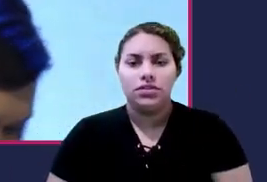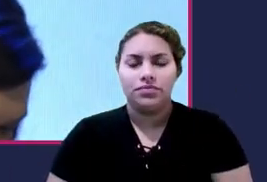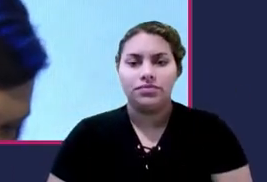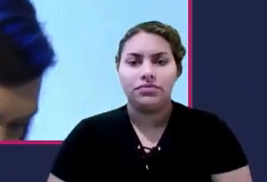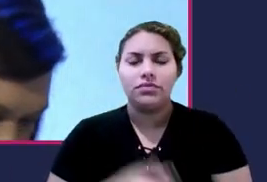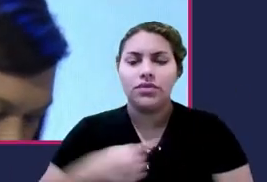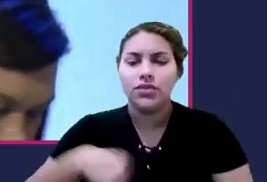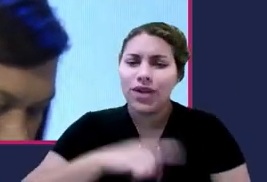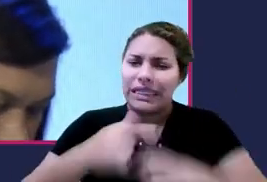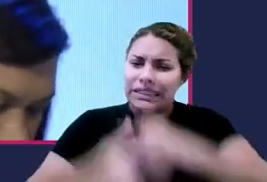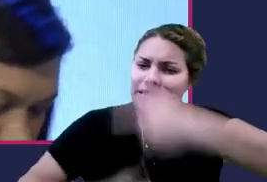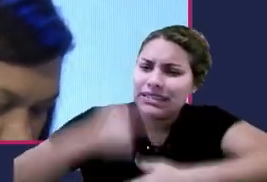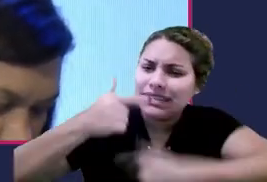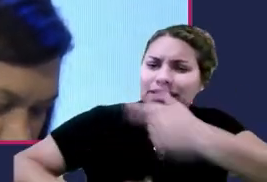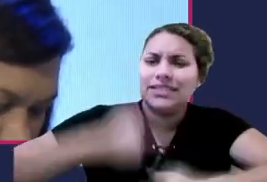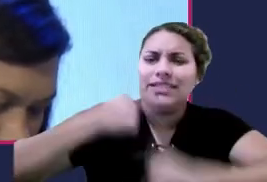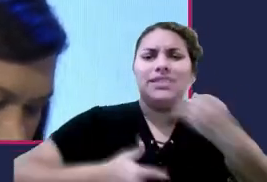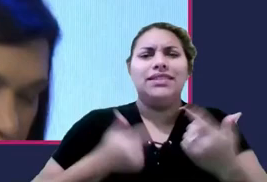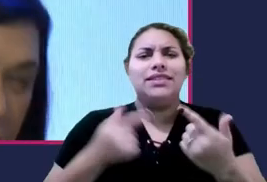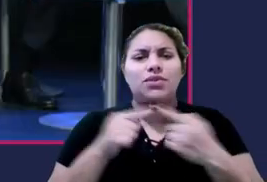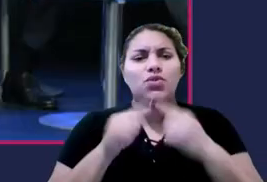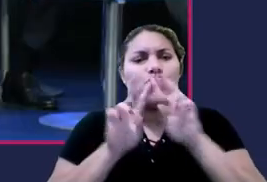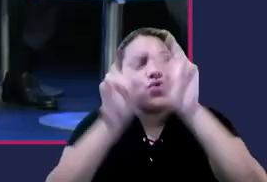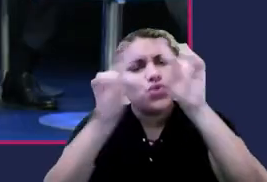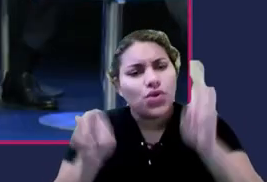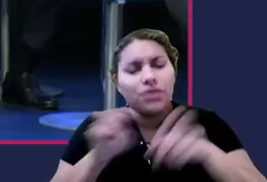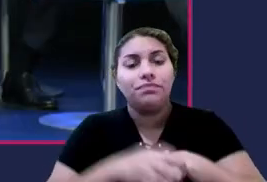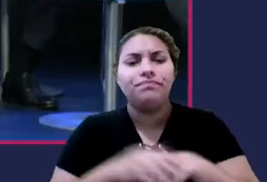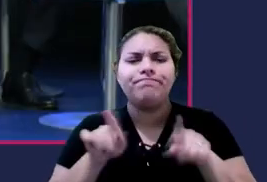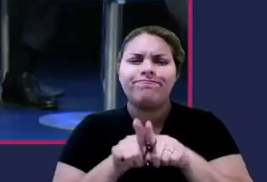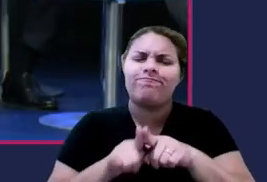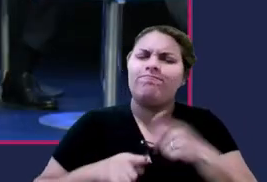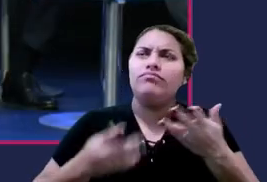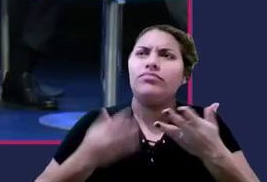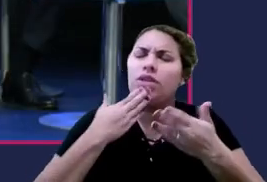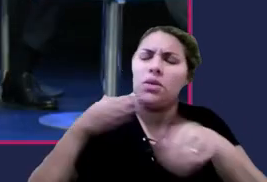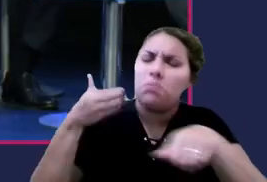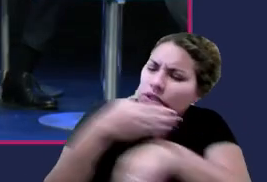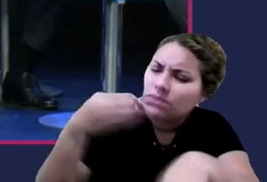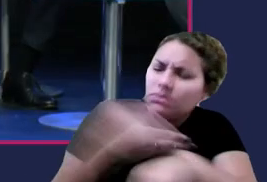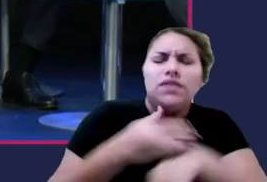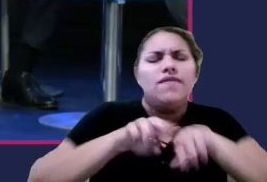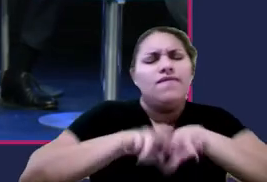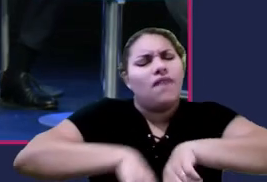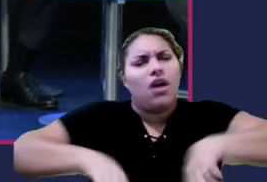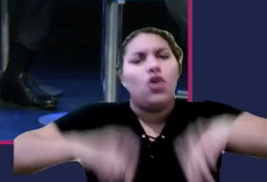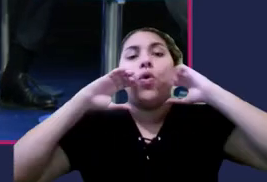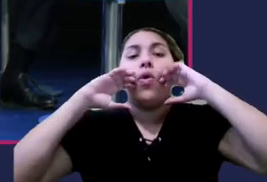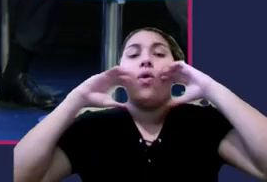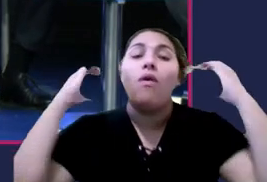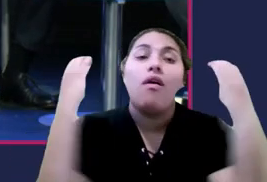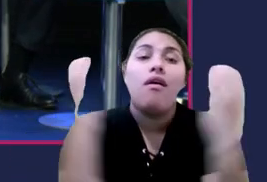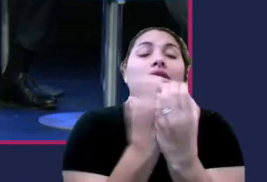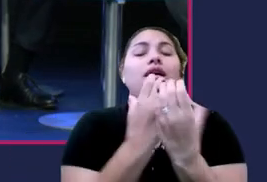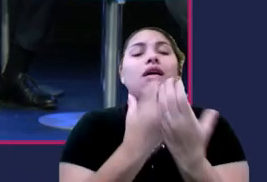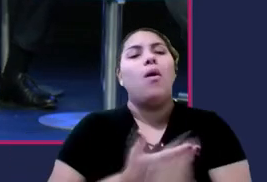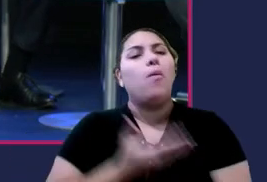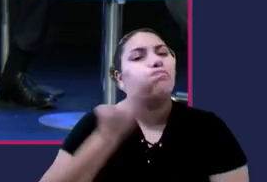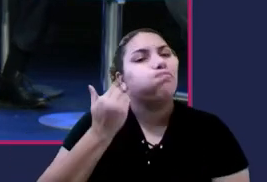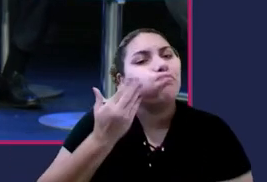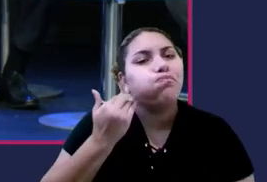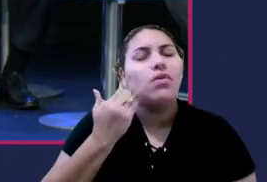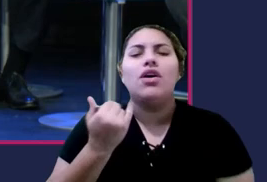diseases in pediatric pathologies and surgery. And we participate